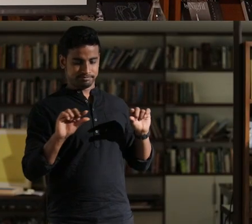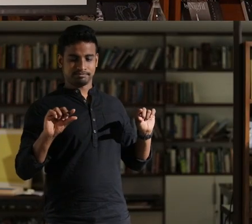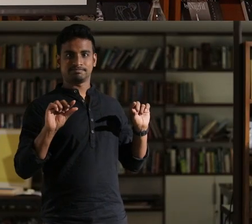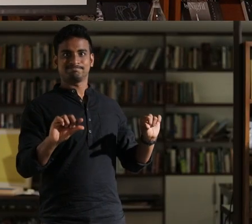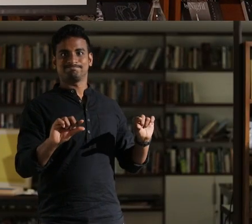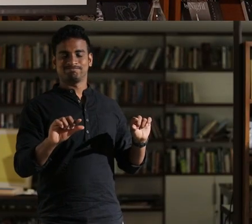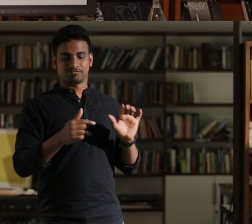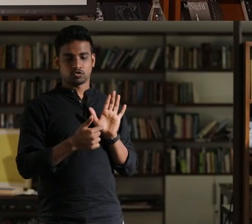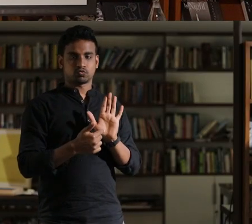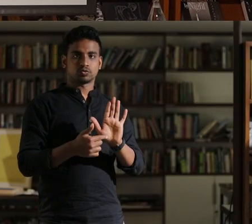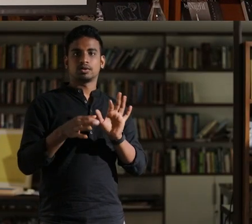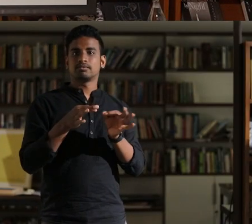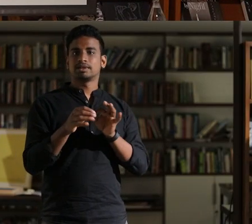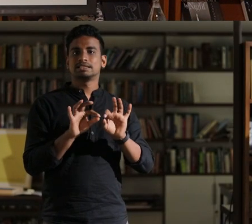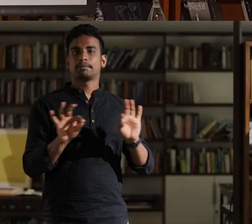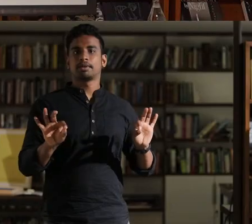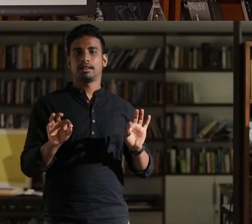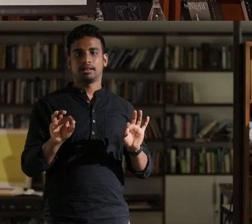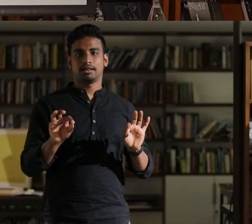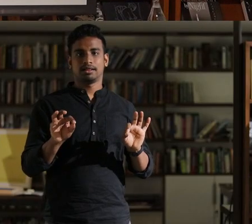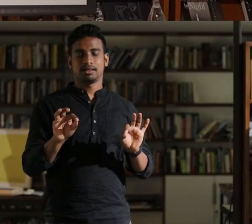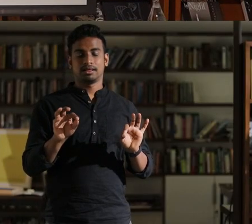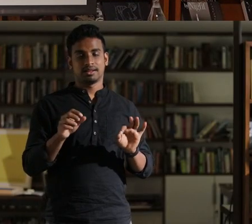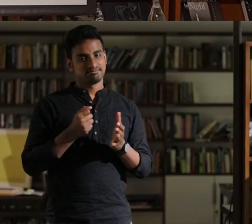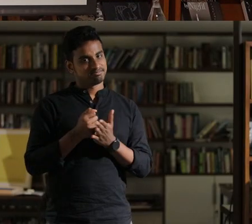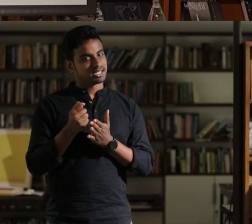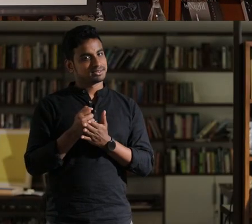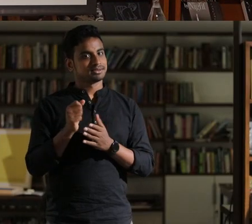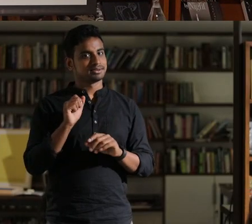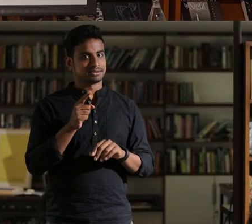very crucial part of this exercise.